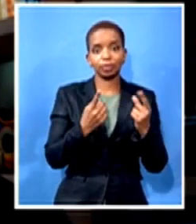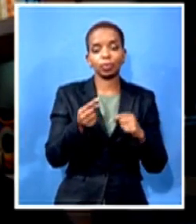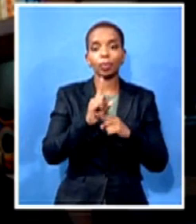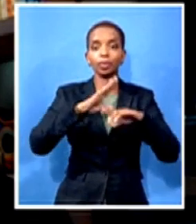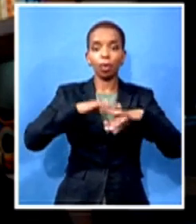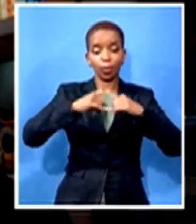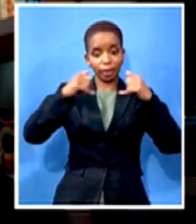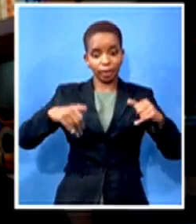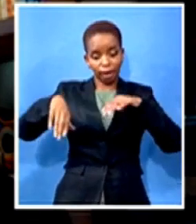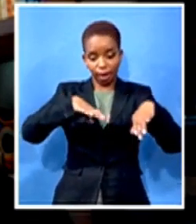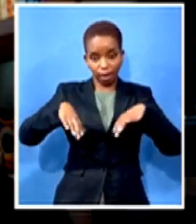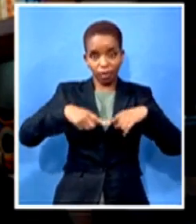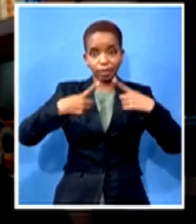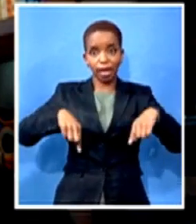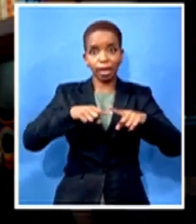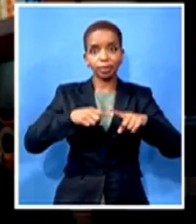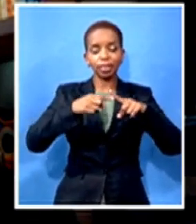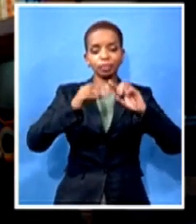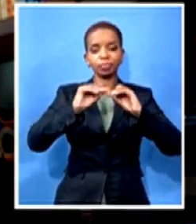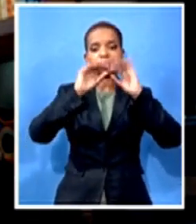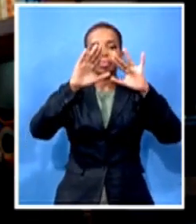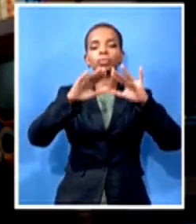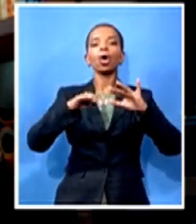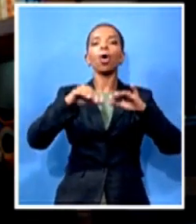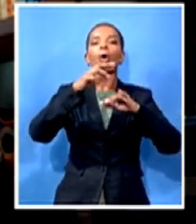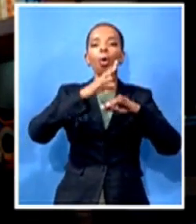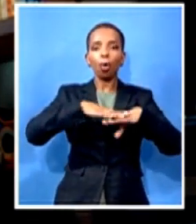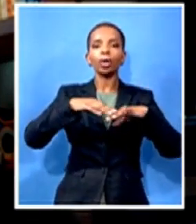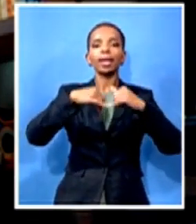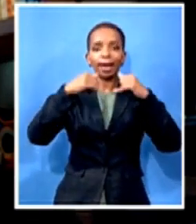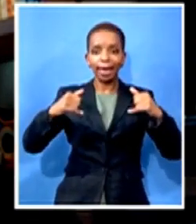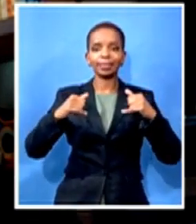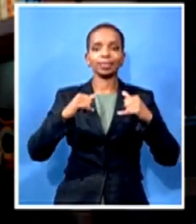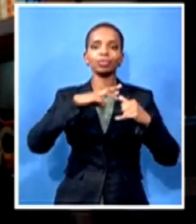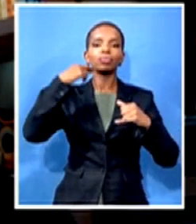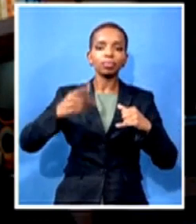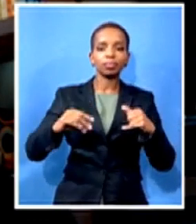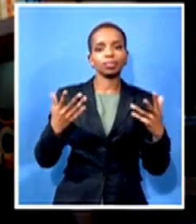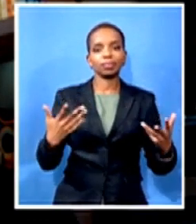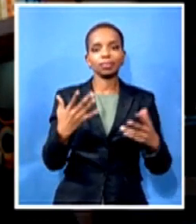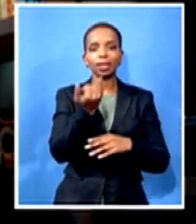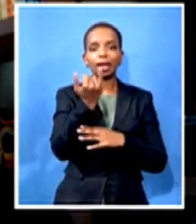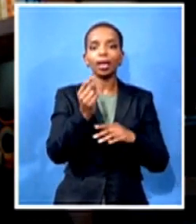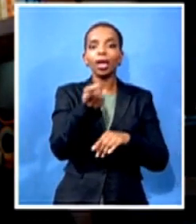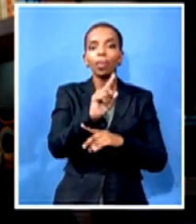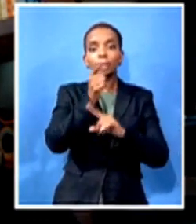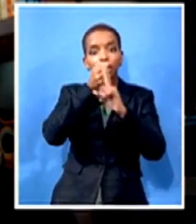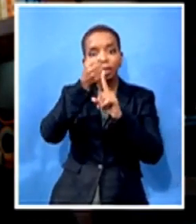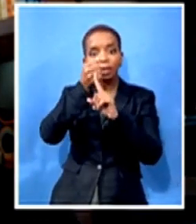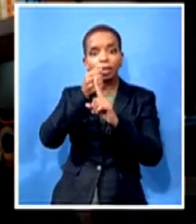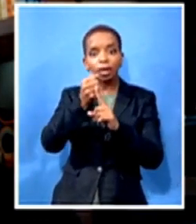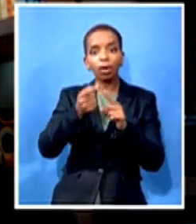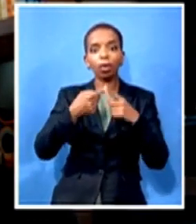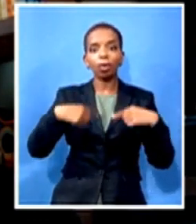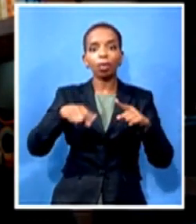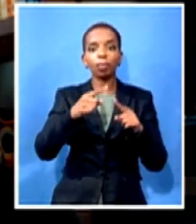virtual etiquette really is, how do we actually take all of this etiquette that we would have in a meeting environment and translate it into an online